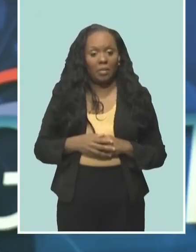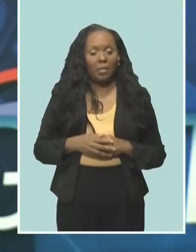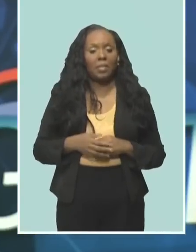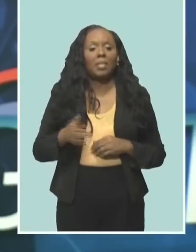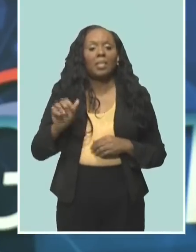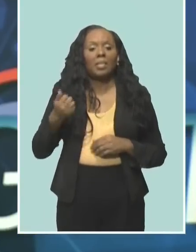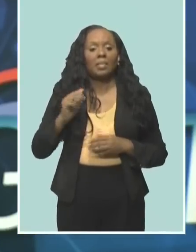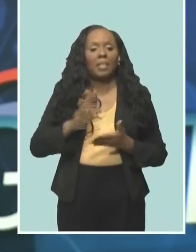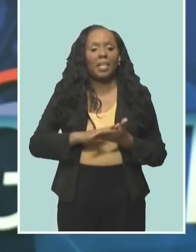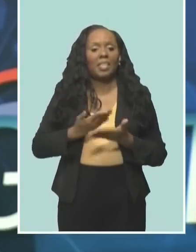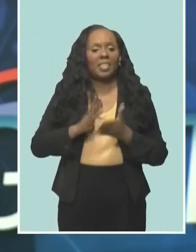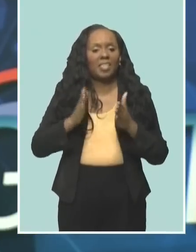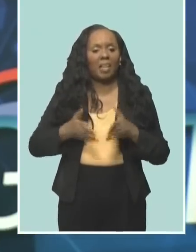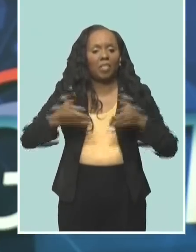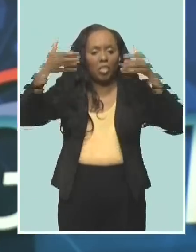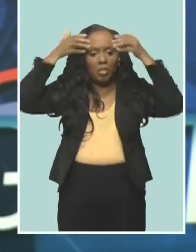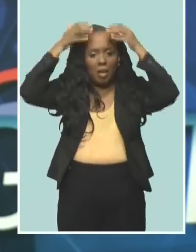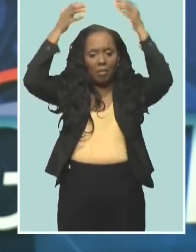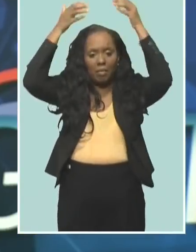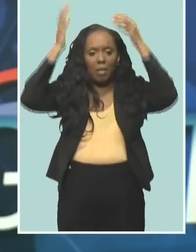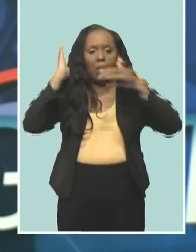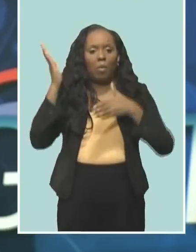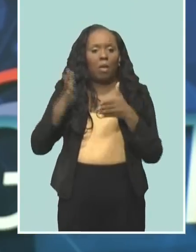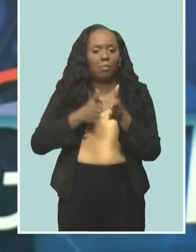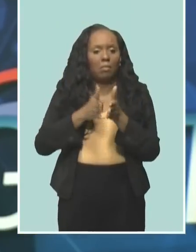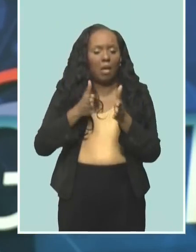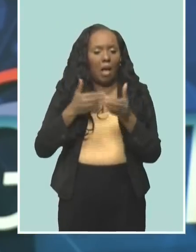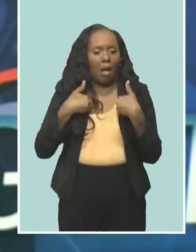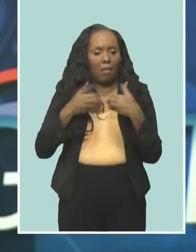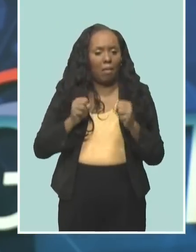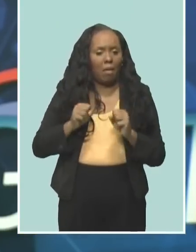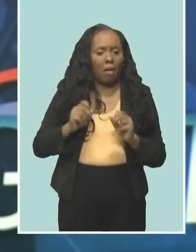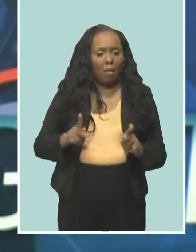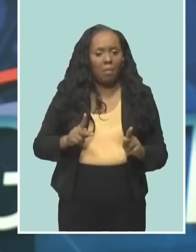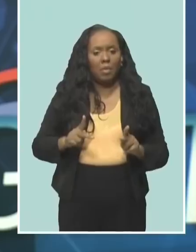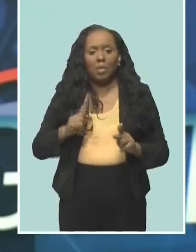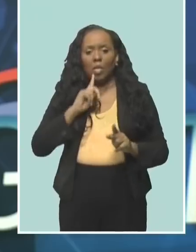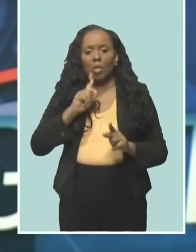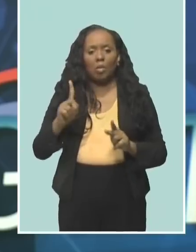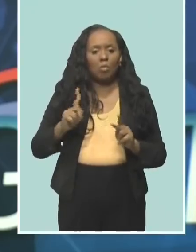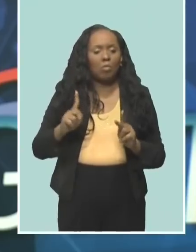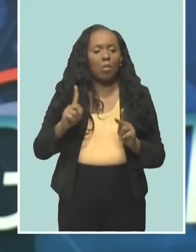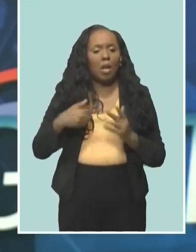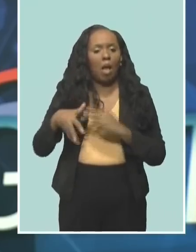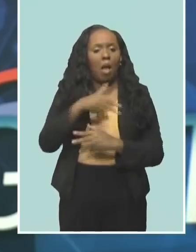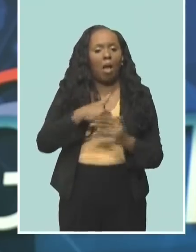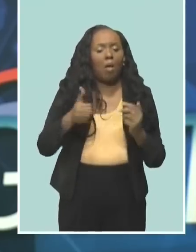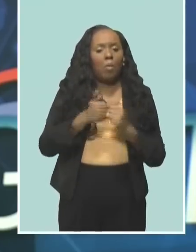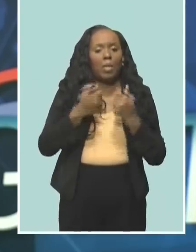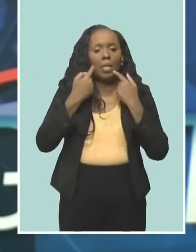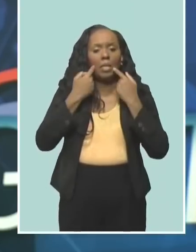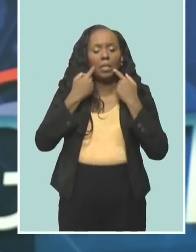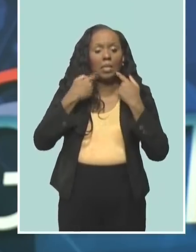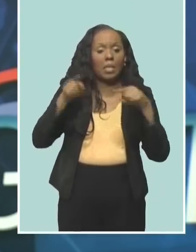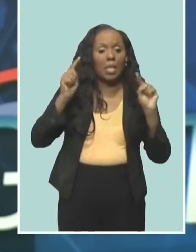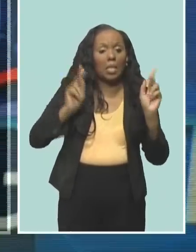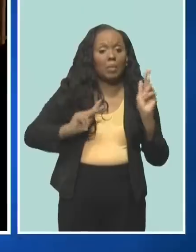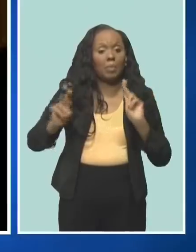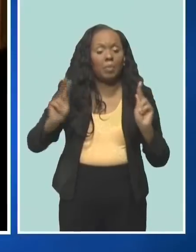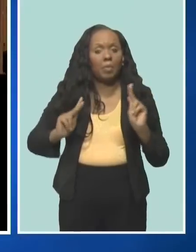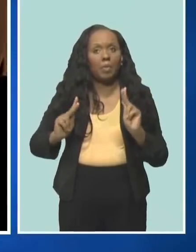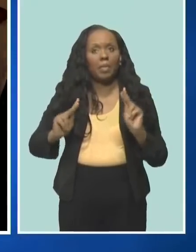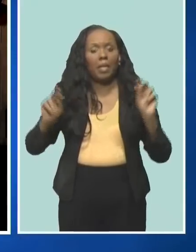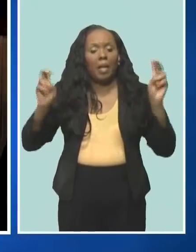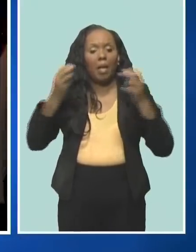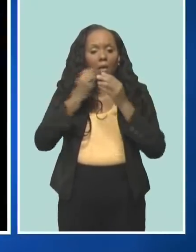chefs will get a chance to rub shoulders with their celebrity counterparts at this year's Barbados Food and Rum Festival. Public Relations